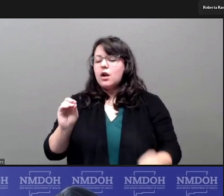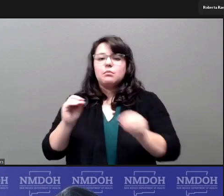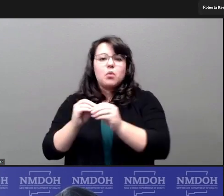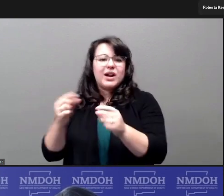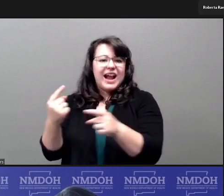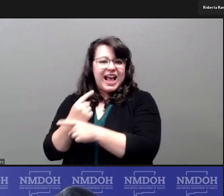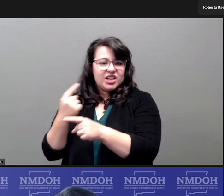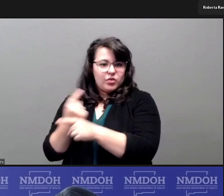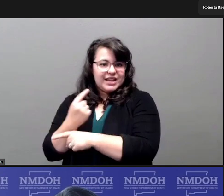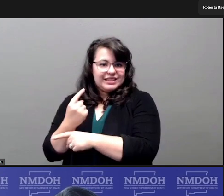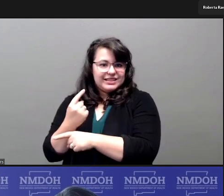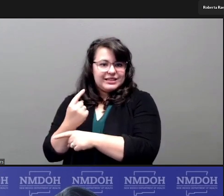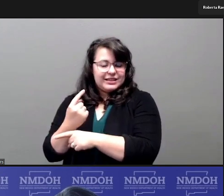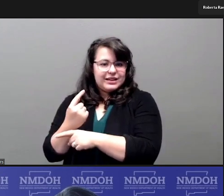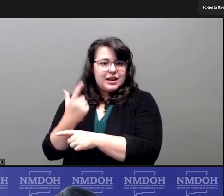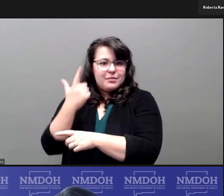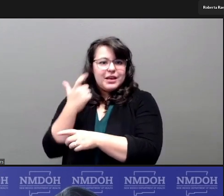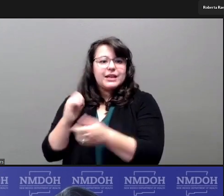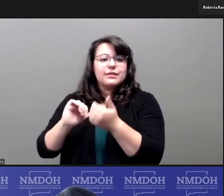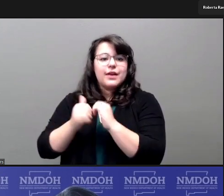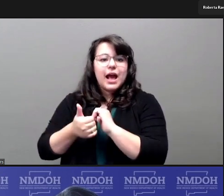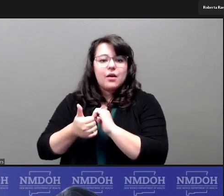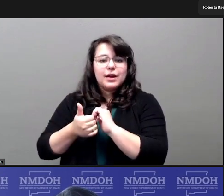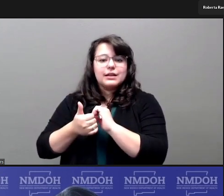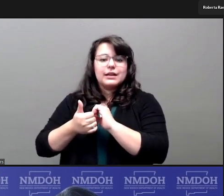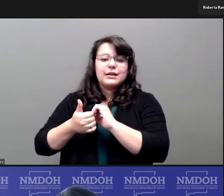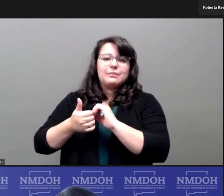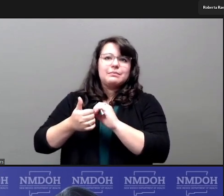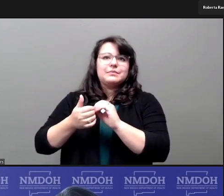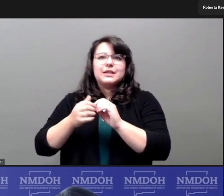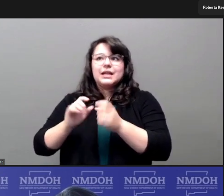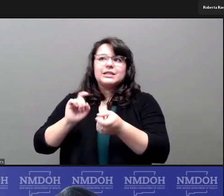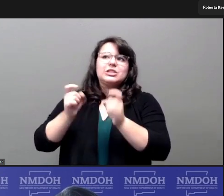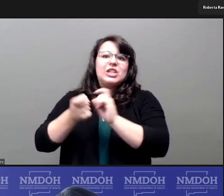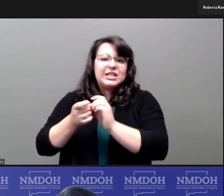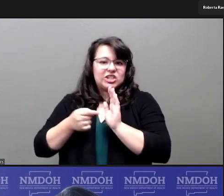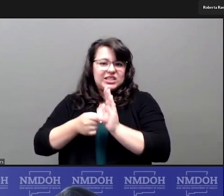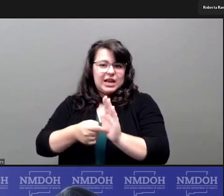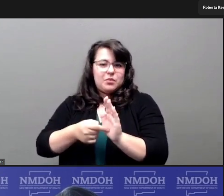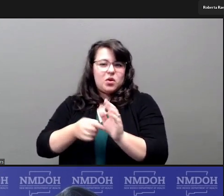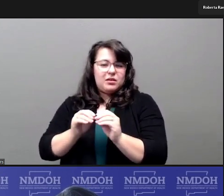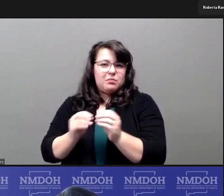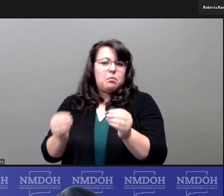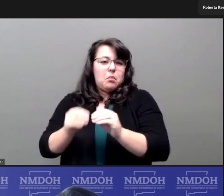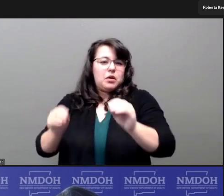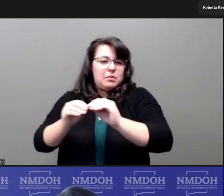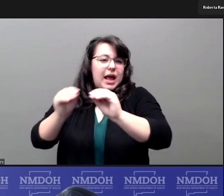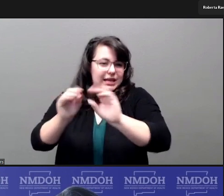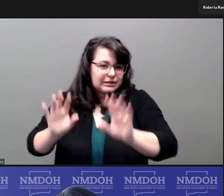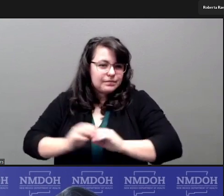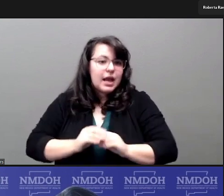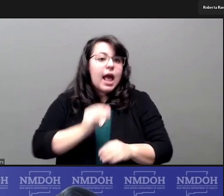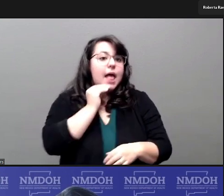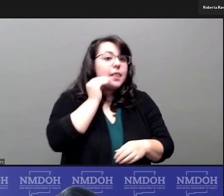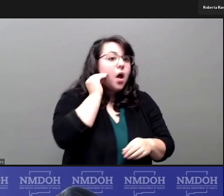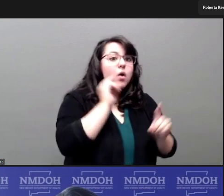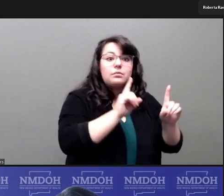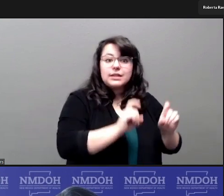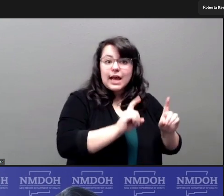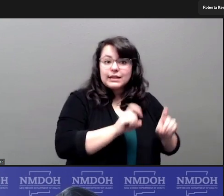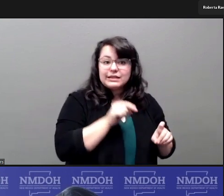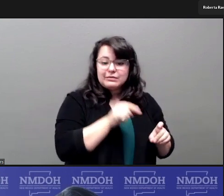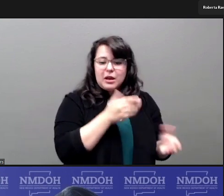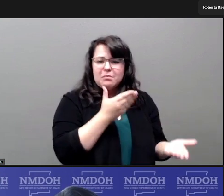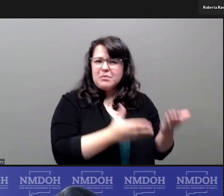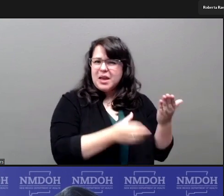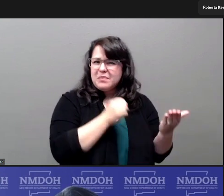accurate because of how it multiplies the sample. And a home antigen test may not